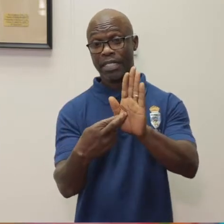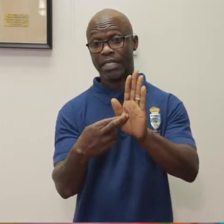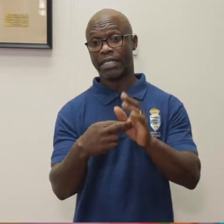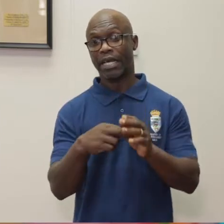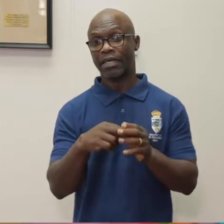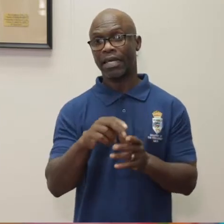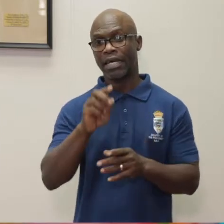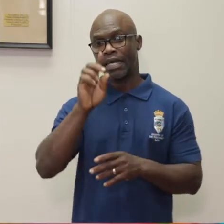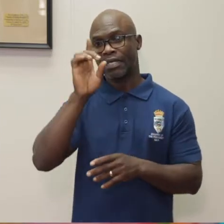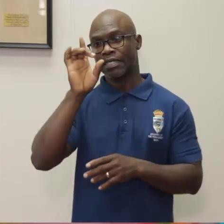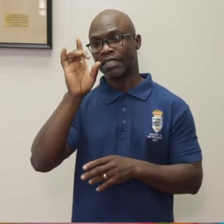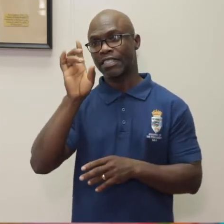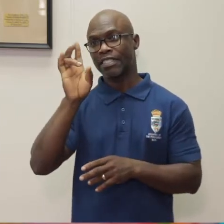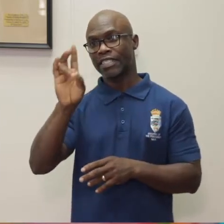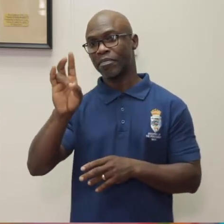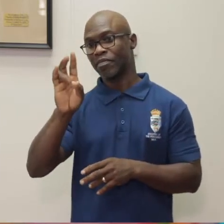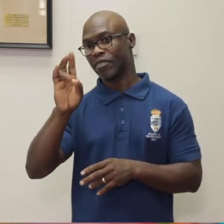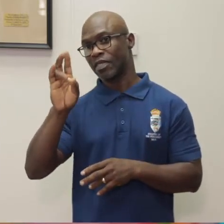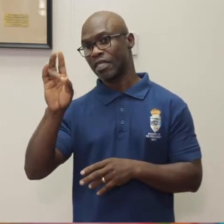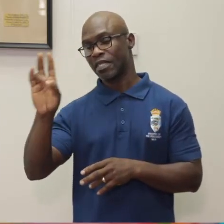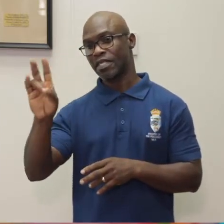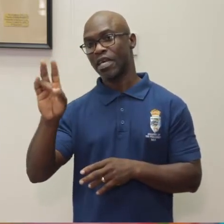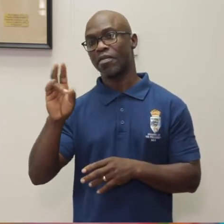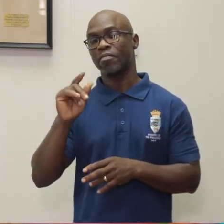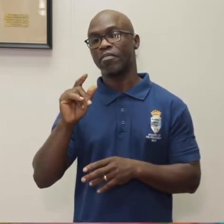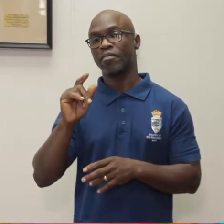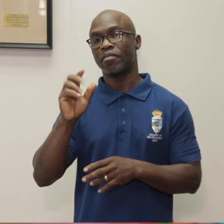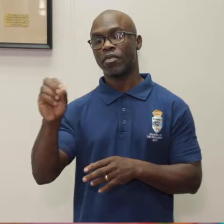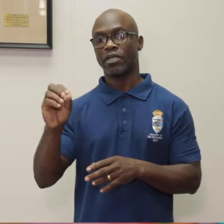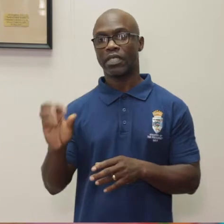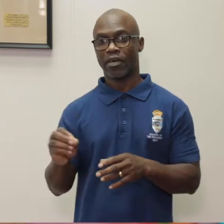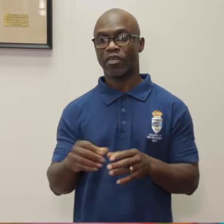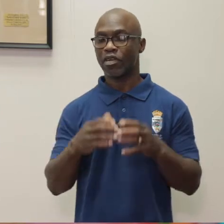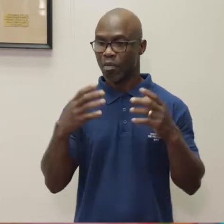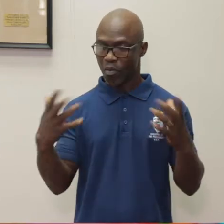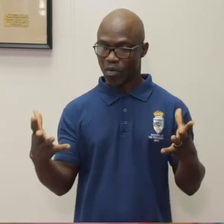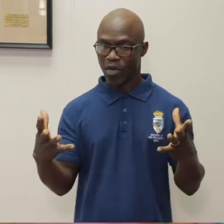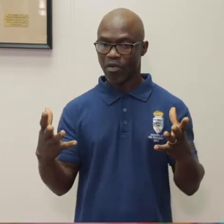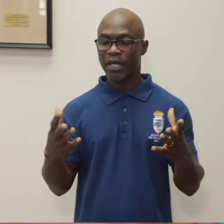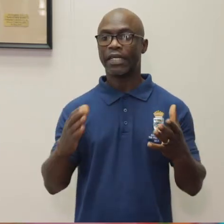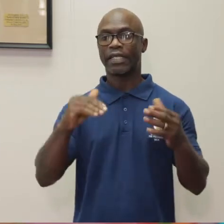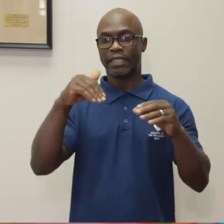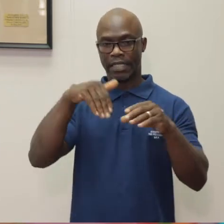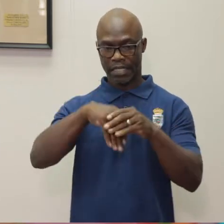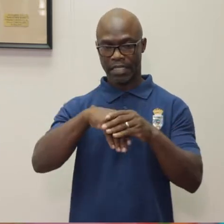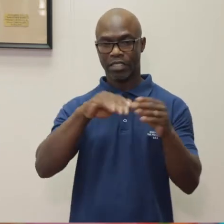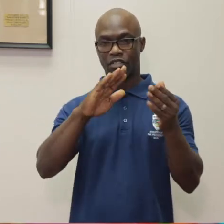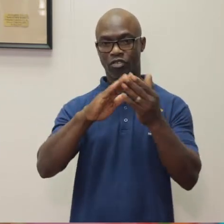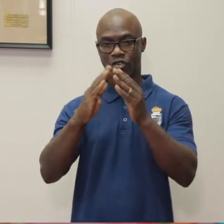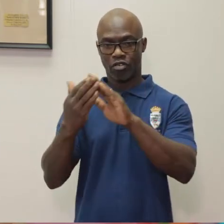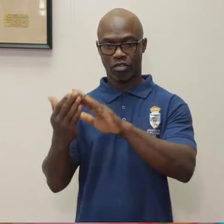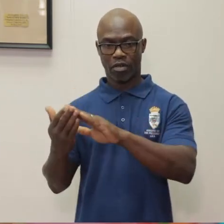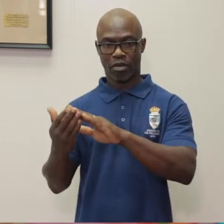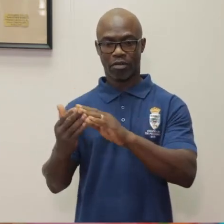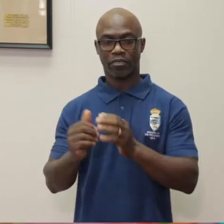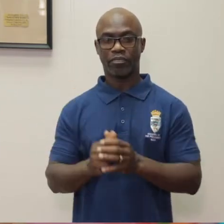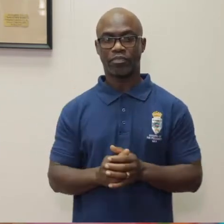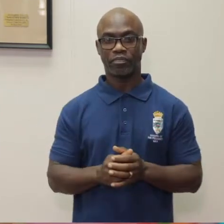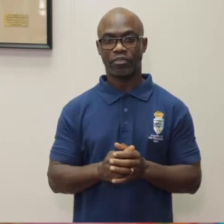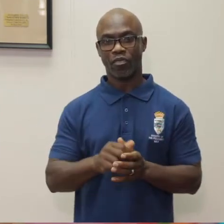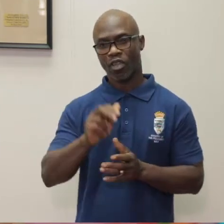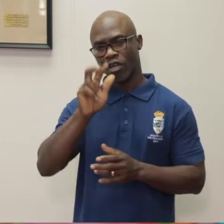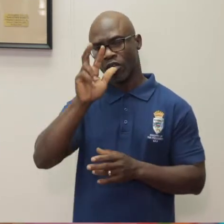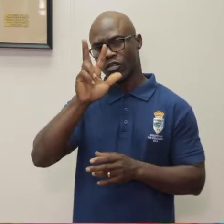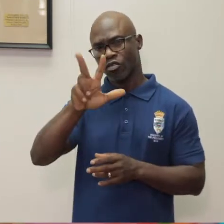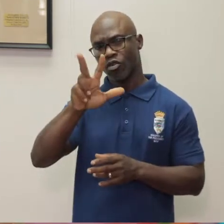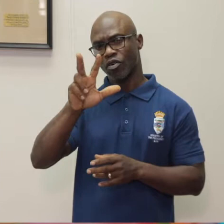87.7%, with most of the cases in Georgetown. The 30 through